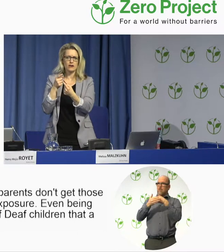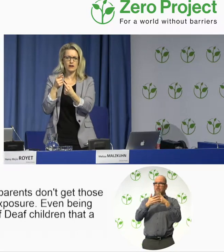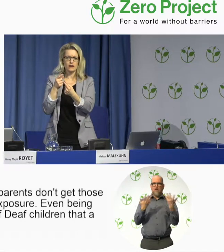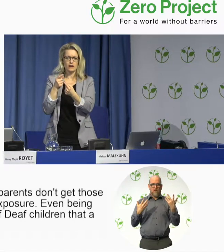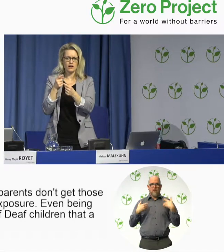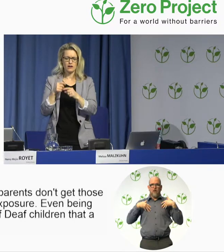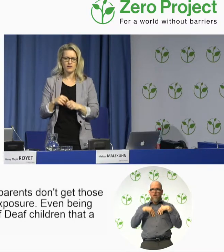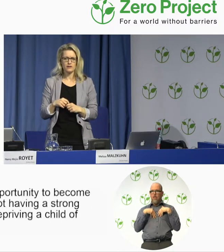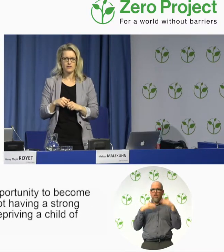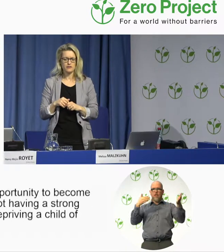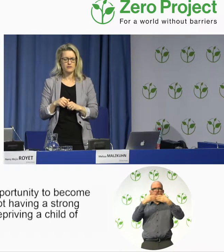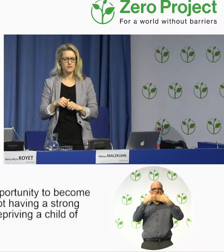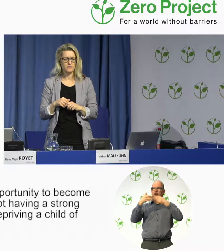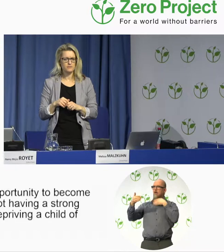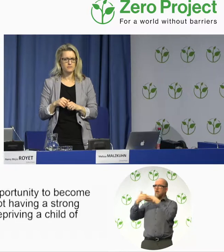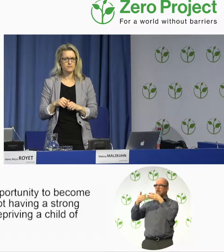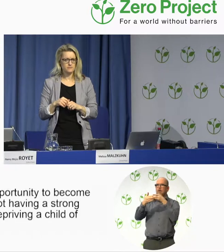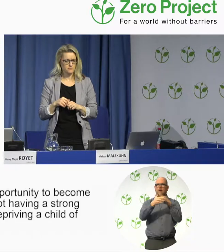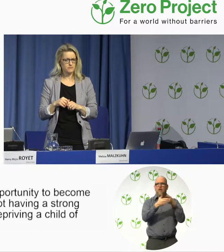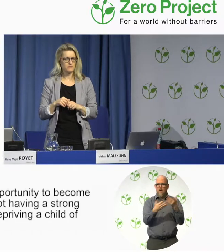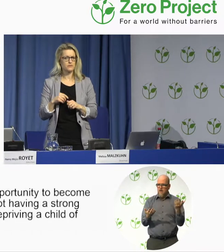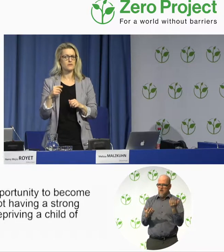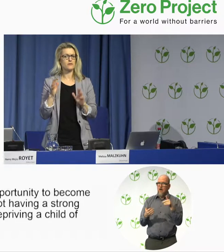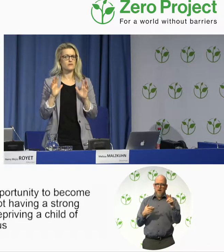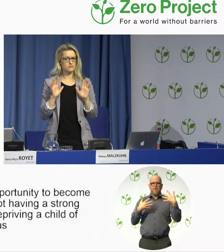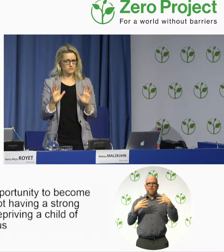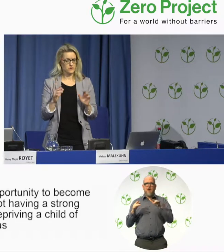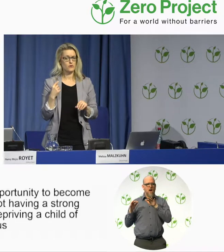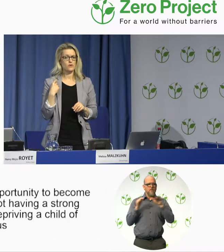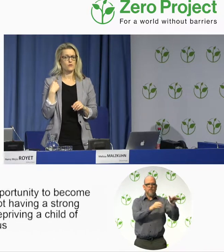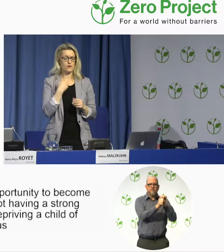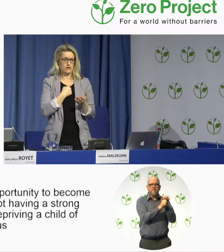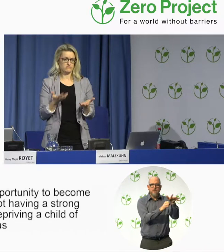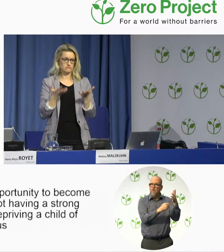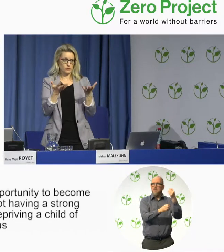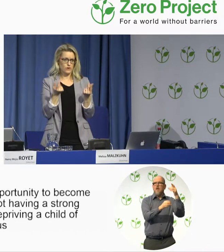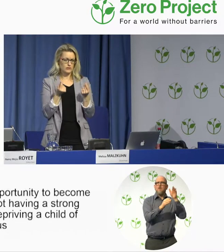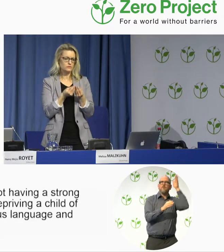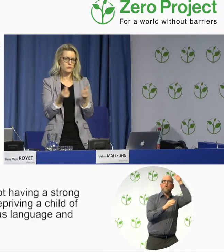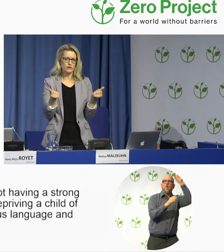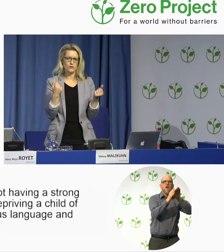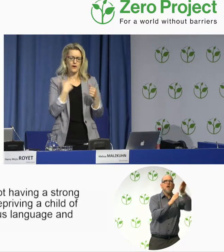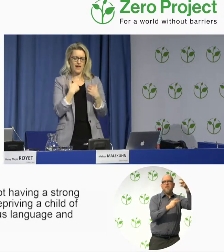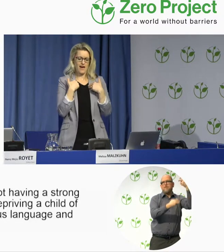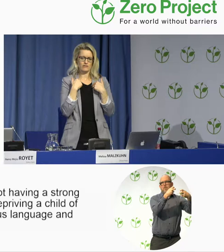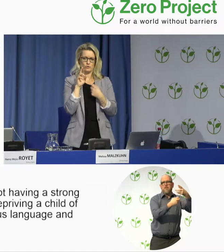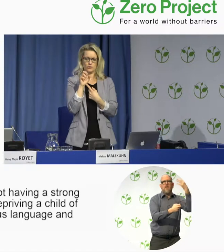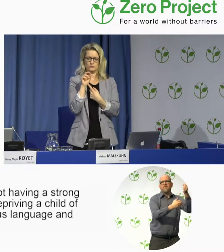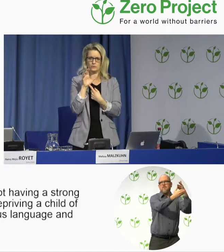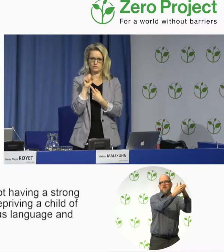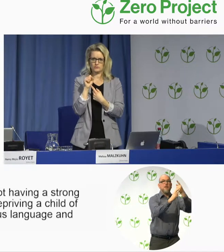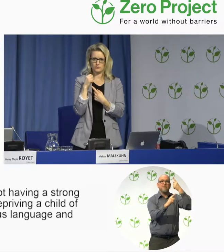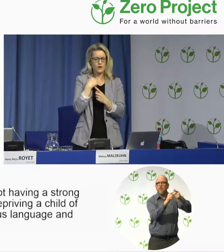virtually ensuring that they're going to face a lifetime of academic and employment difficulties. What we